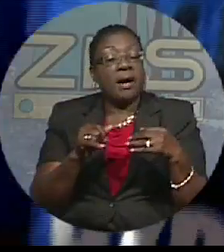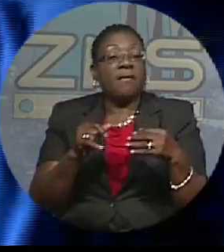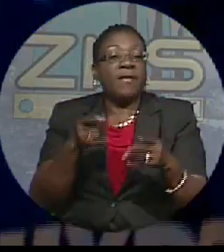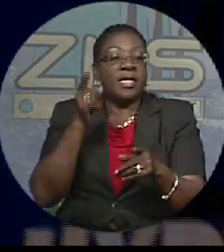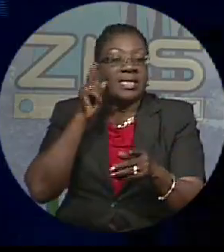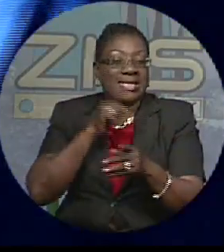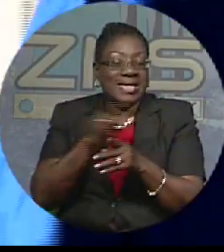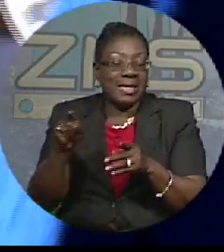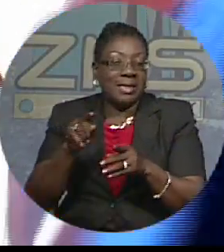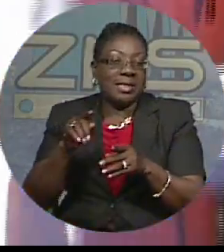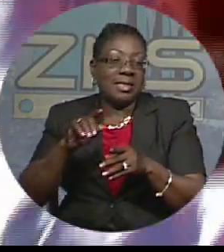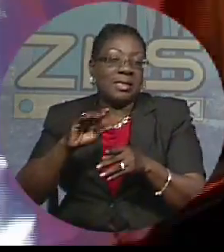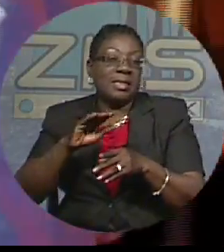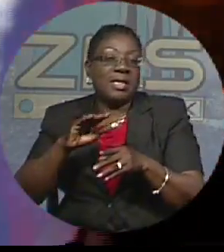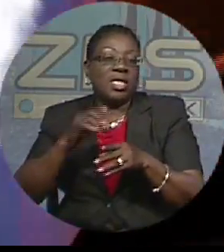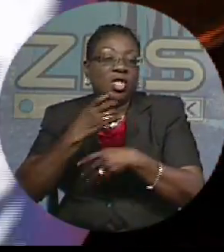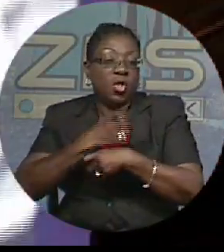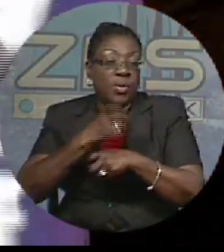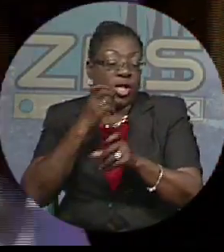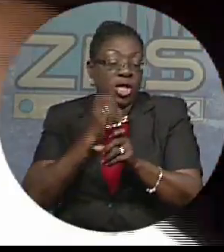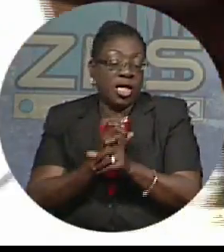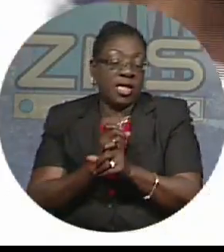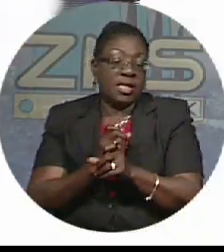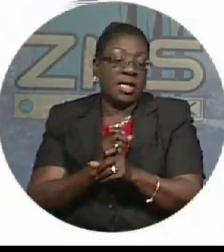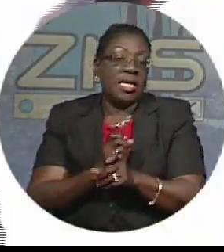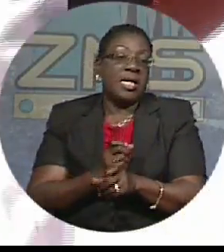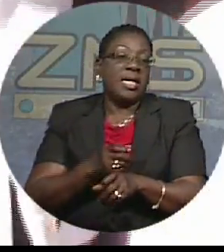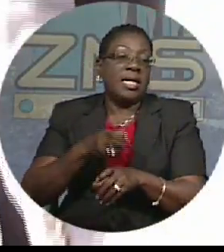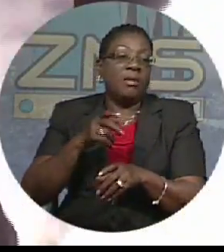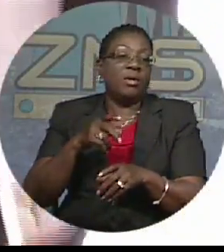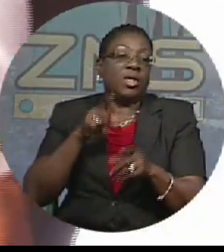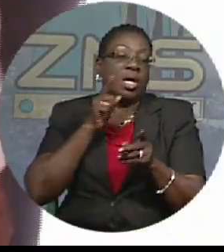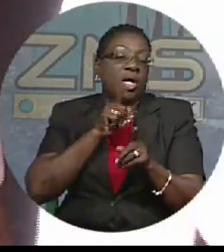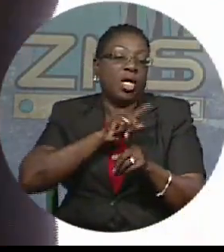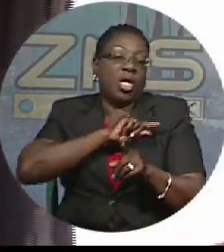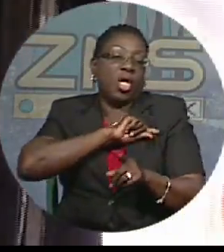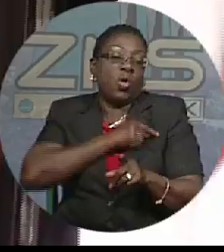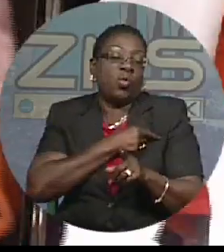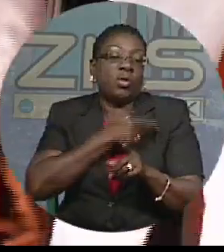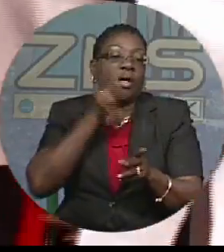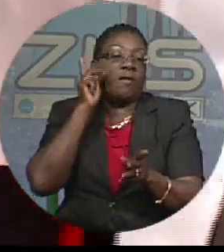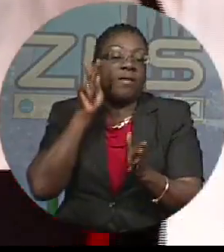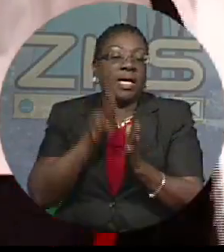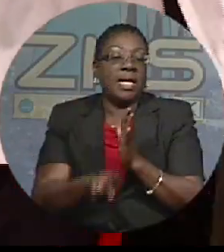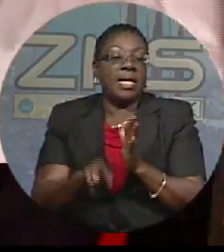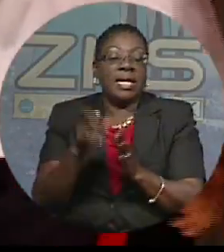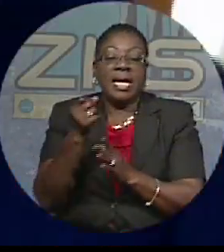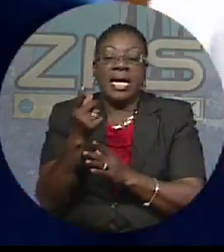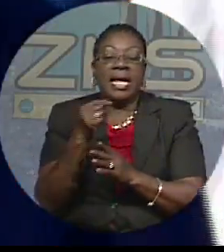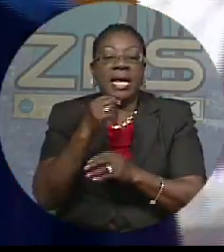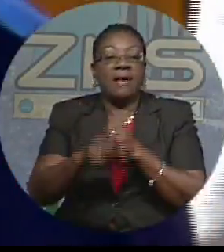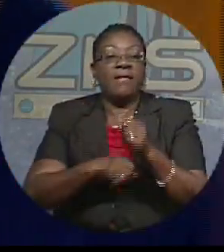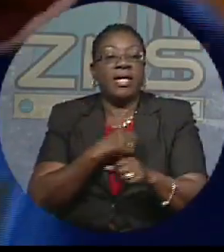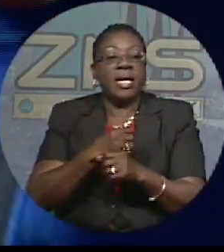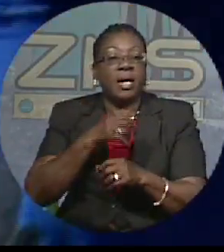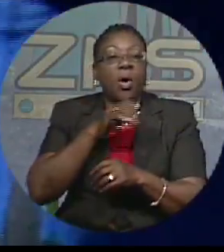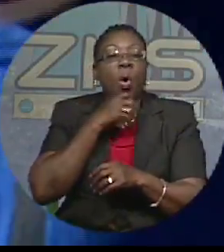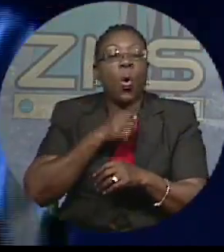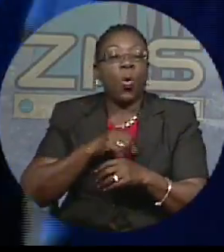Last year, a jury found him guilty of killing 11-year-old Marco Archer. Goodman was sentenced to death after the court determined that the case was the